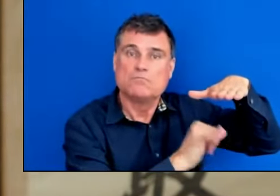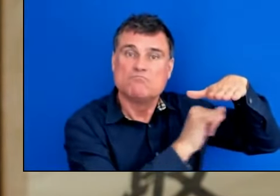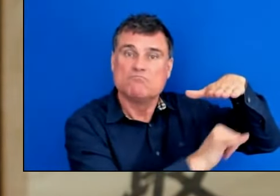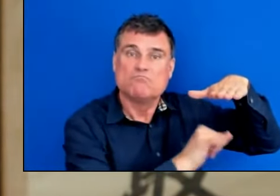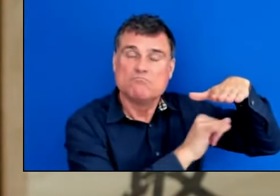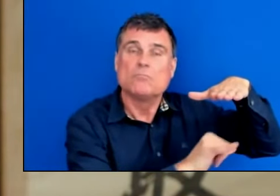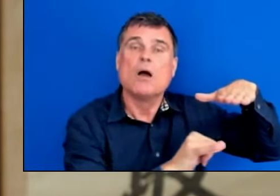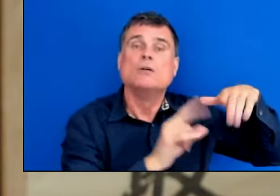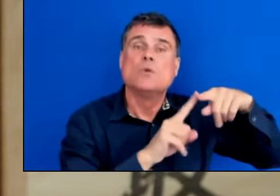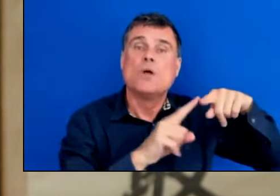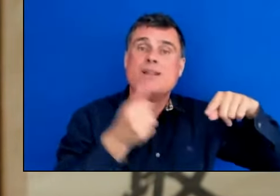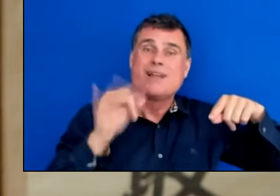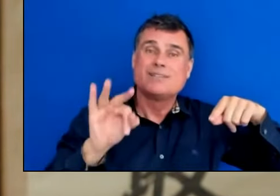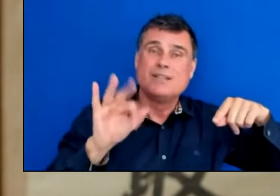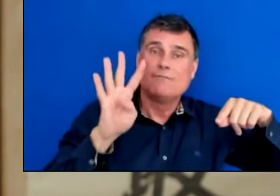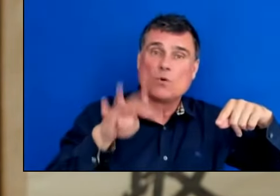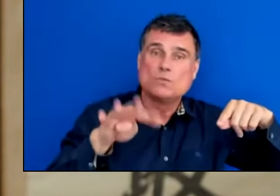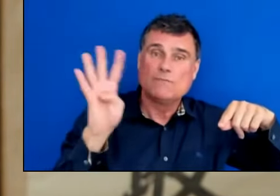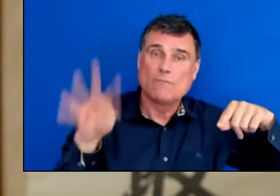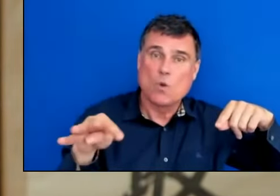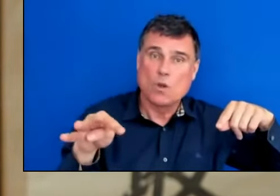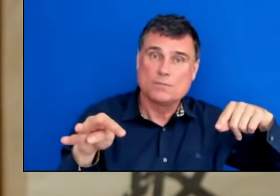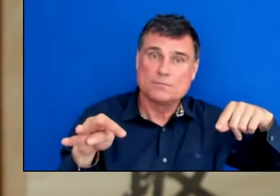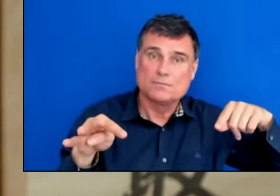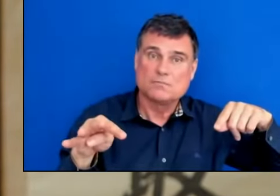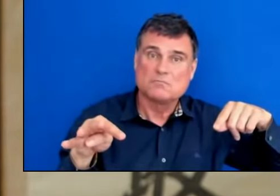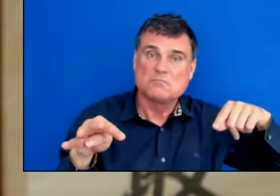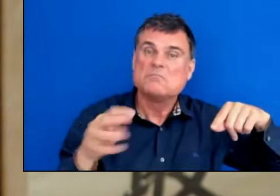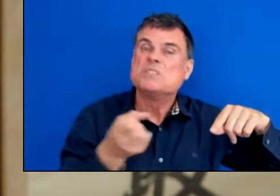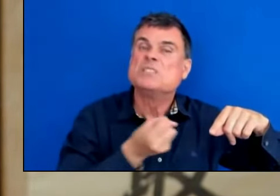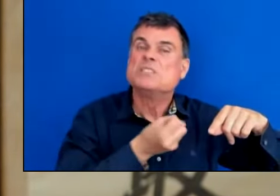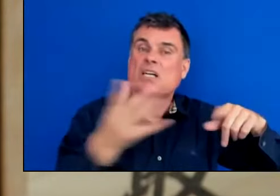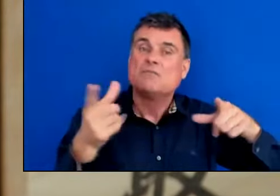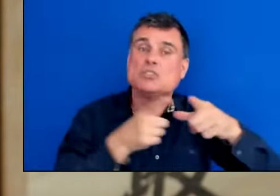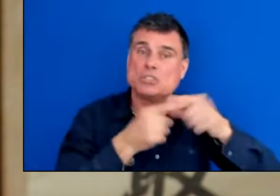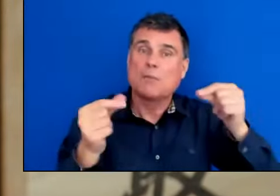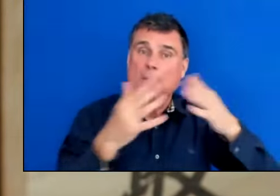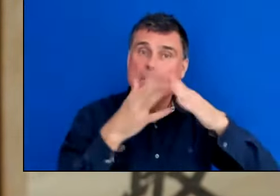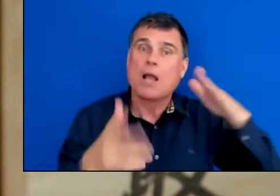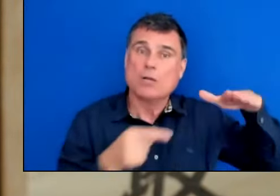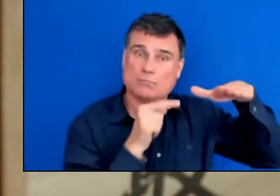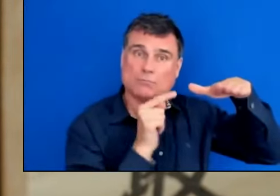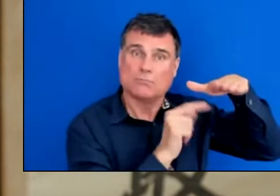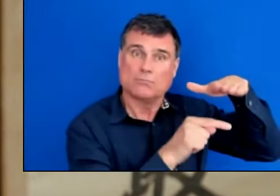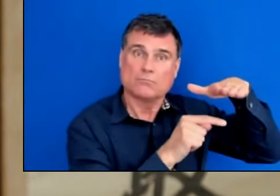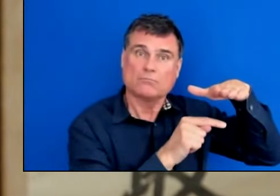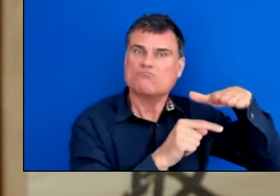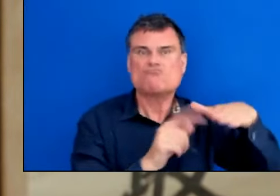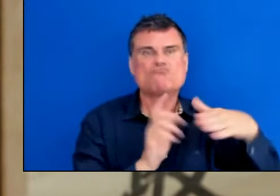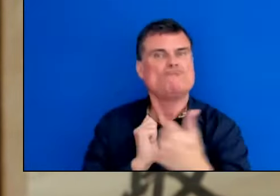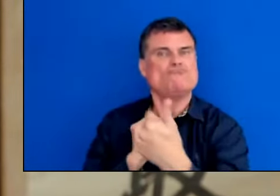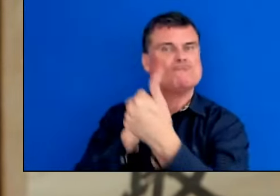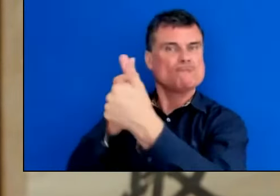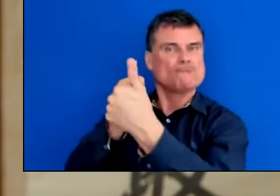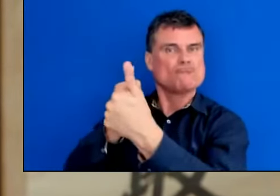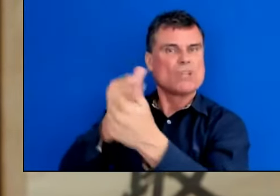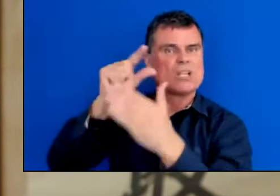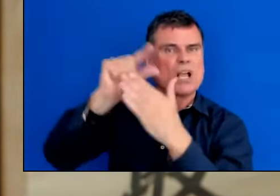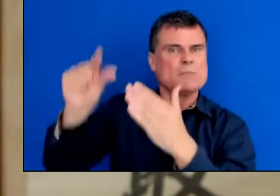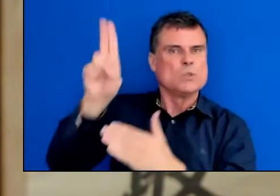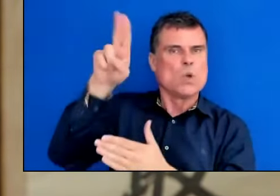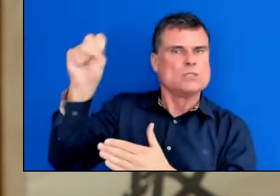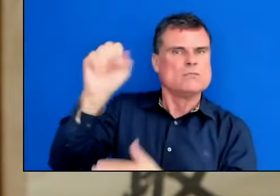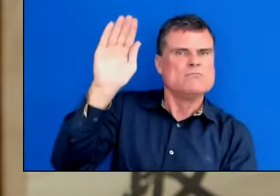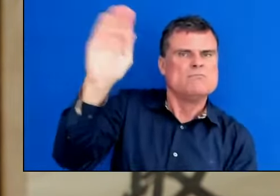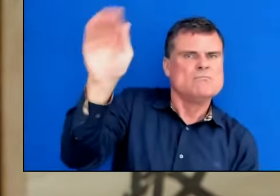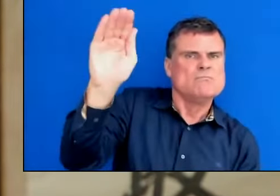1944, several Japanese Americans challenged the government to say